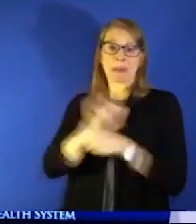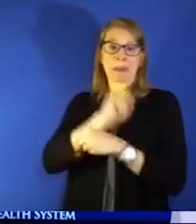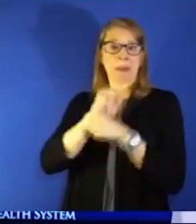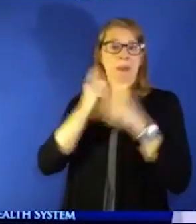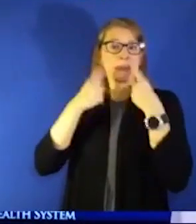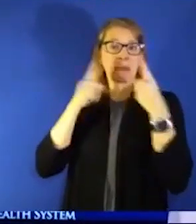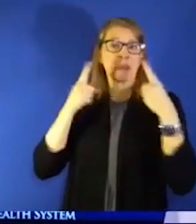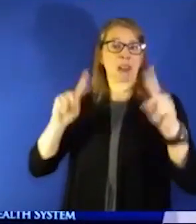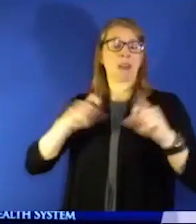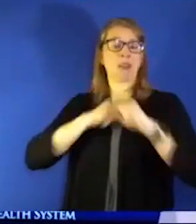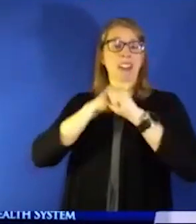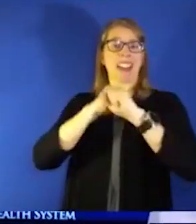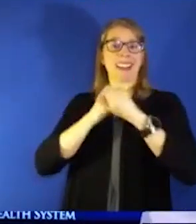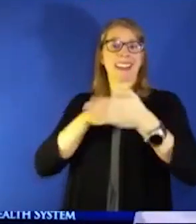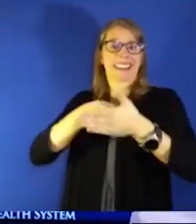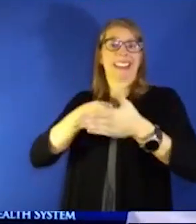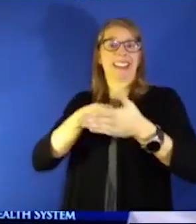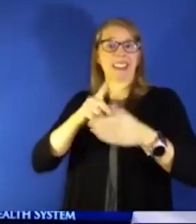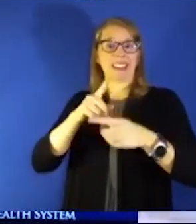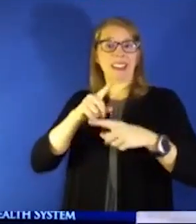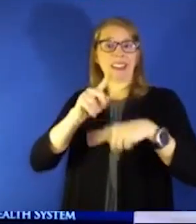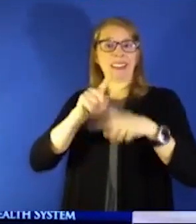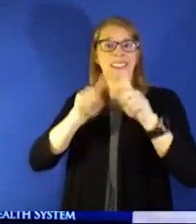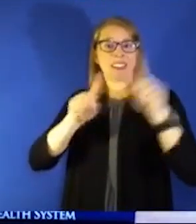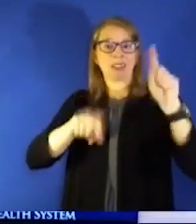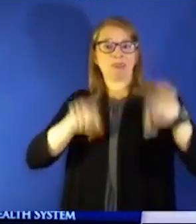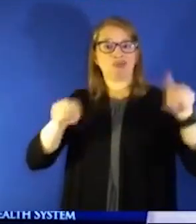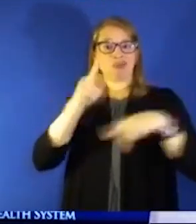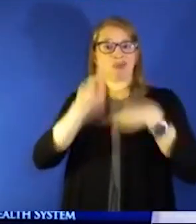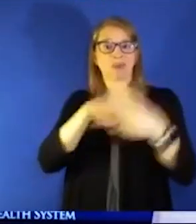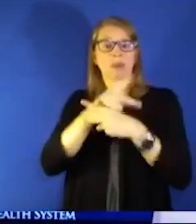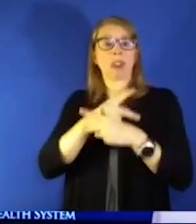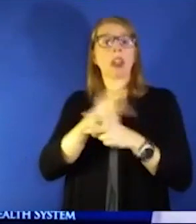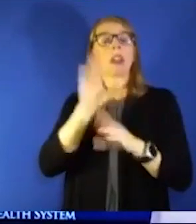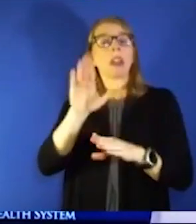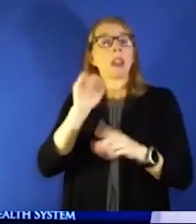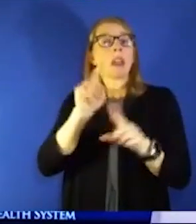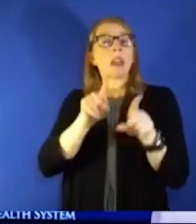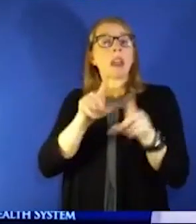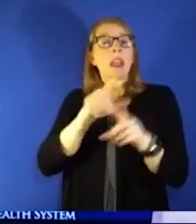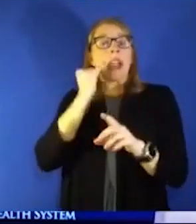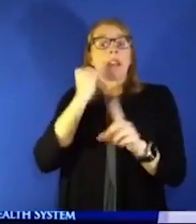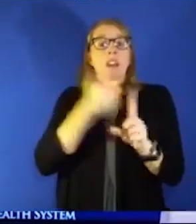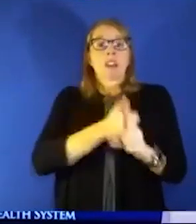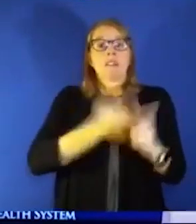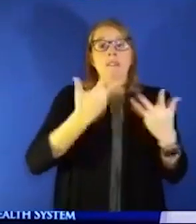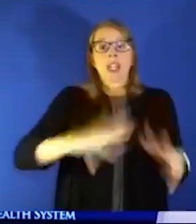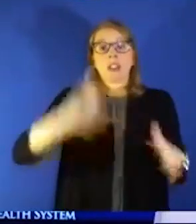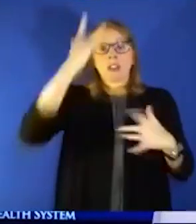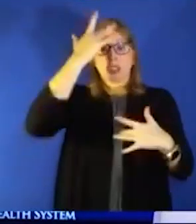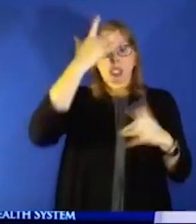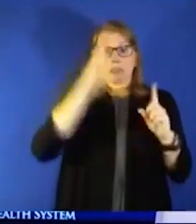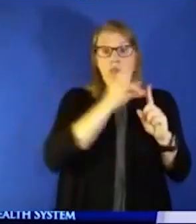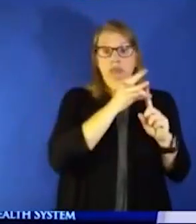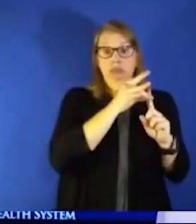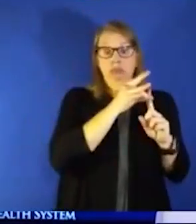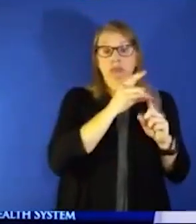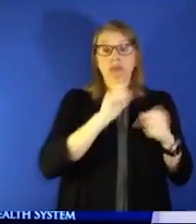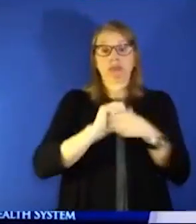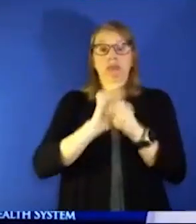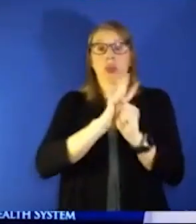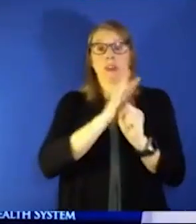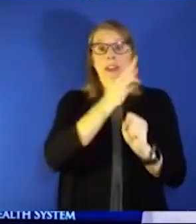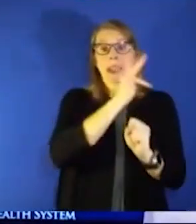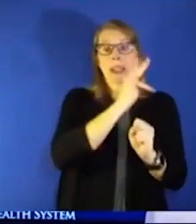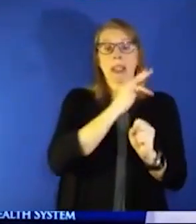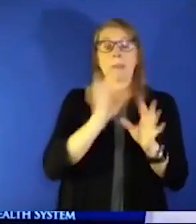against the variants. And this includes, especially if you've had prior disease with COVID-19, it is so vitally important to get